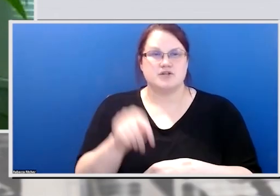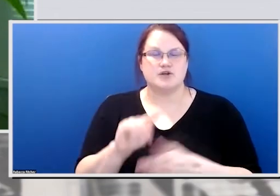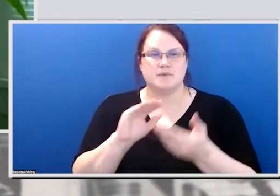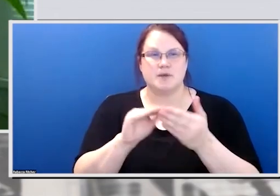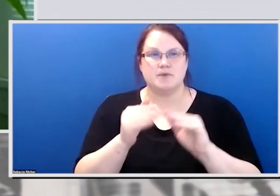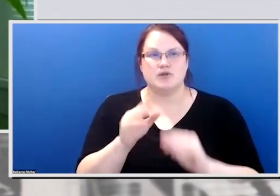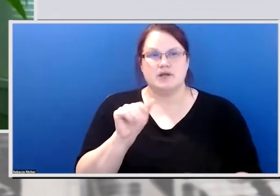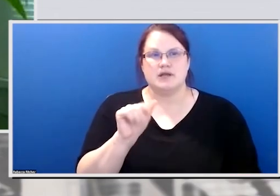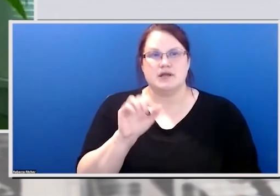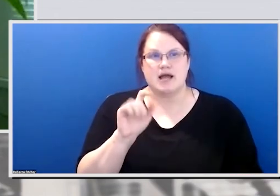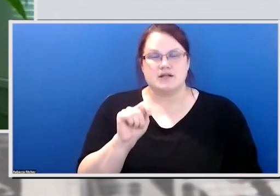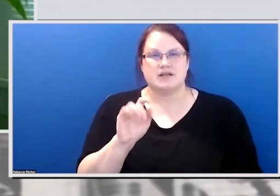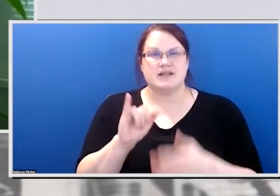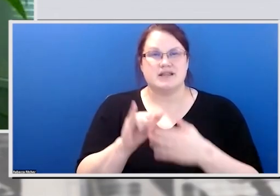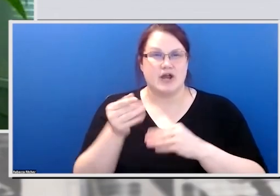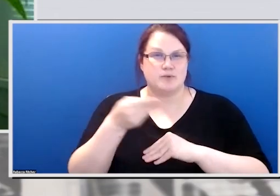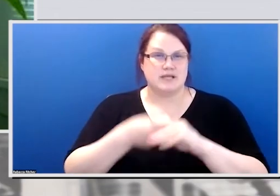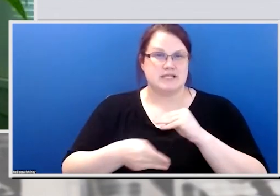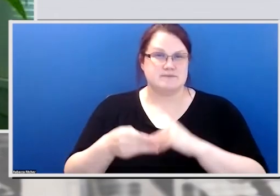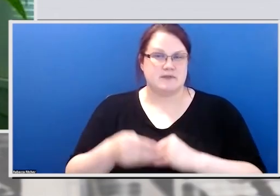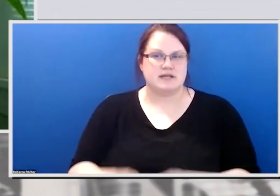being rapidly displaced?